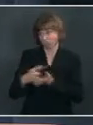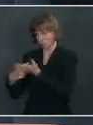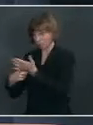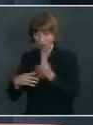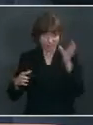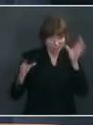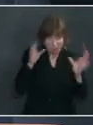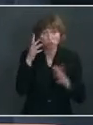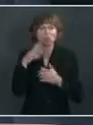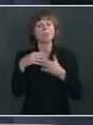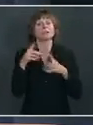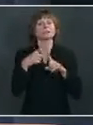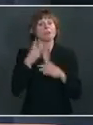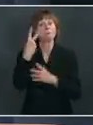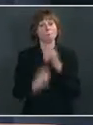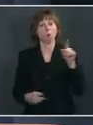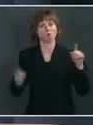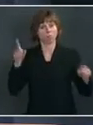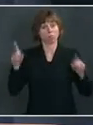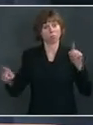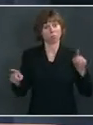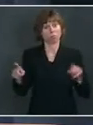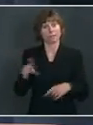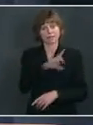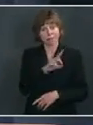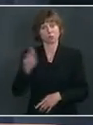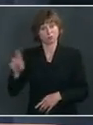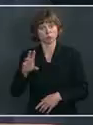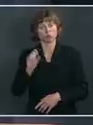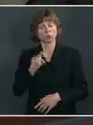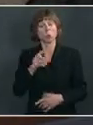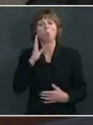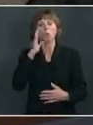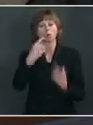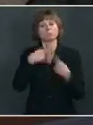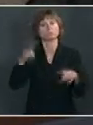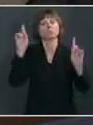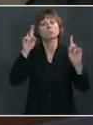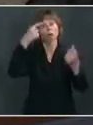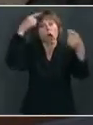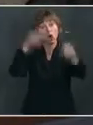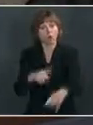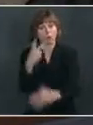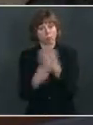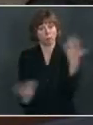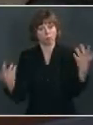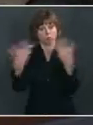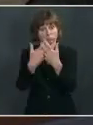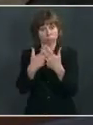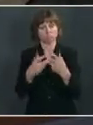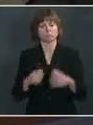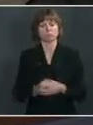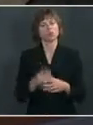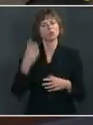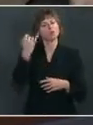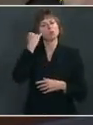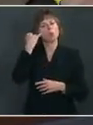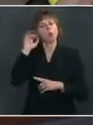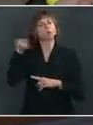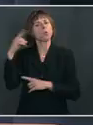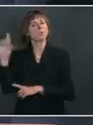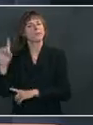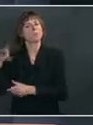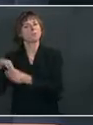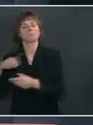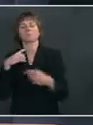of both parties to assure that we get to exactly that place. But if we got to that place where only Democrats had voted for it, is he okay with we'll that? We'll